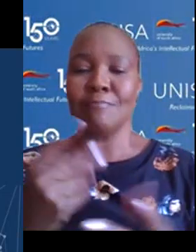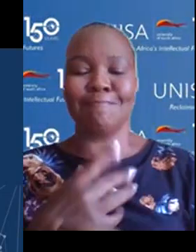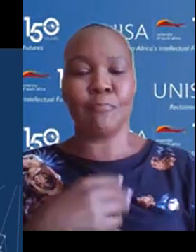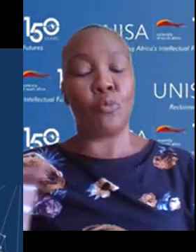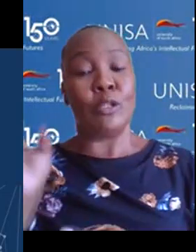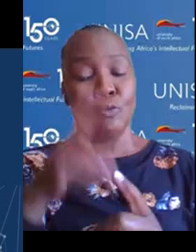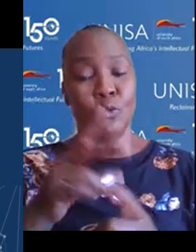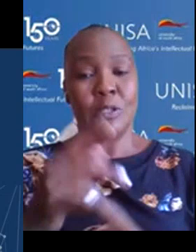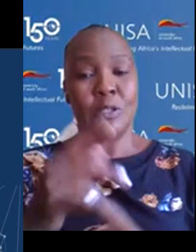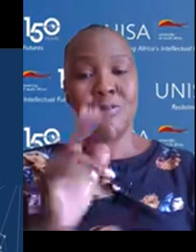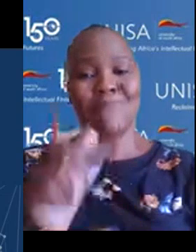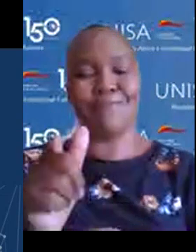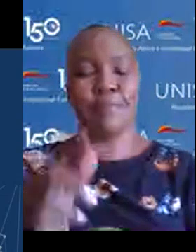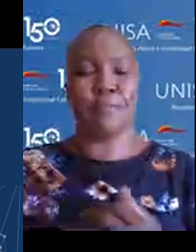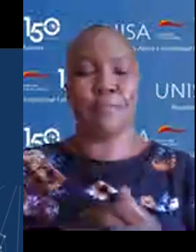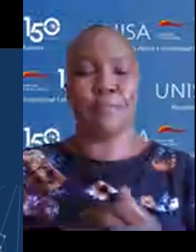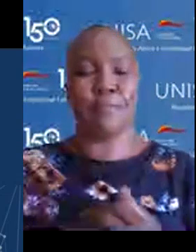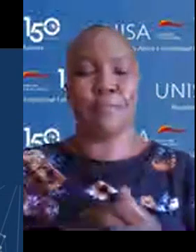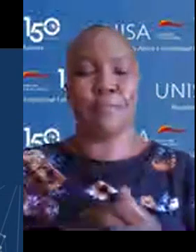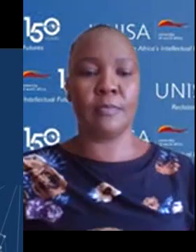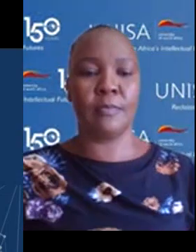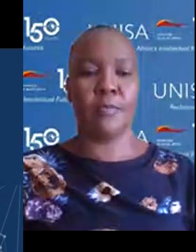bit later.